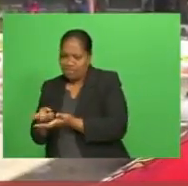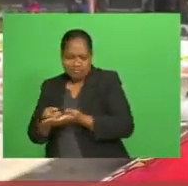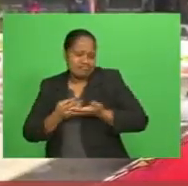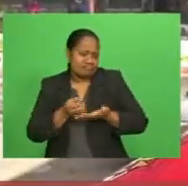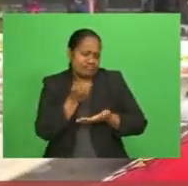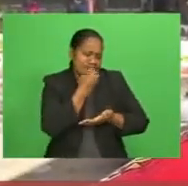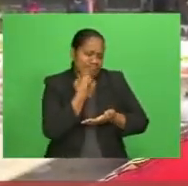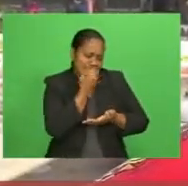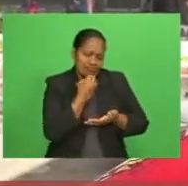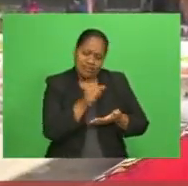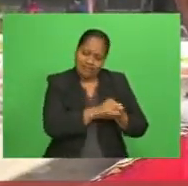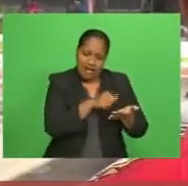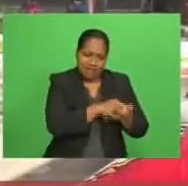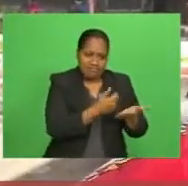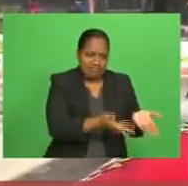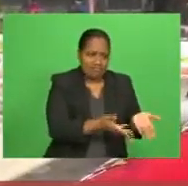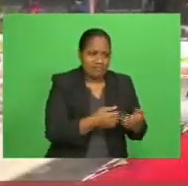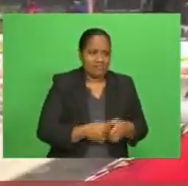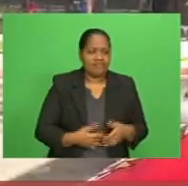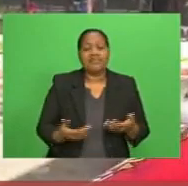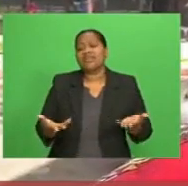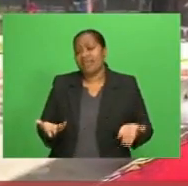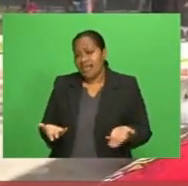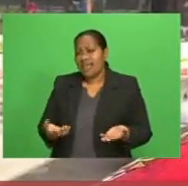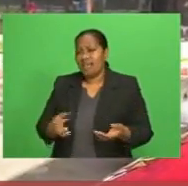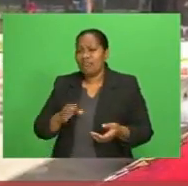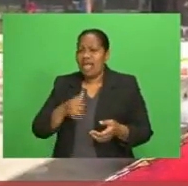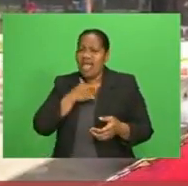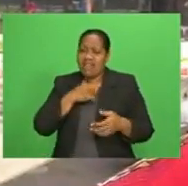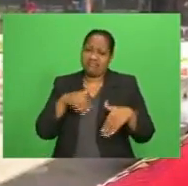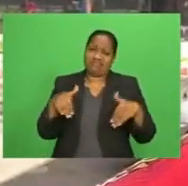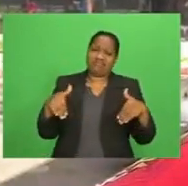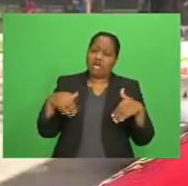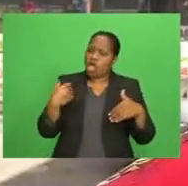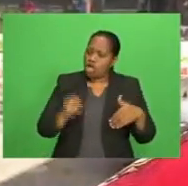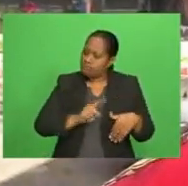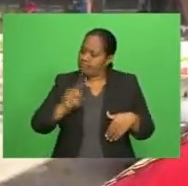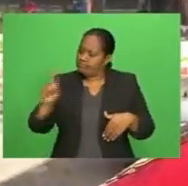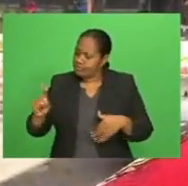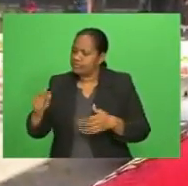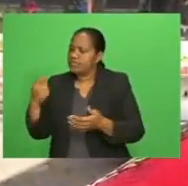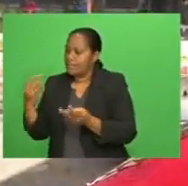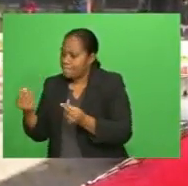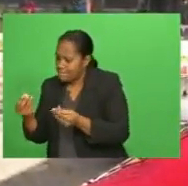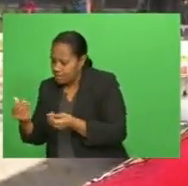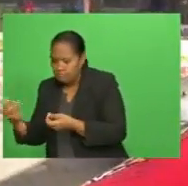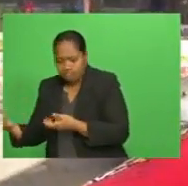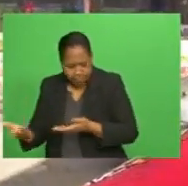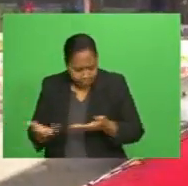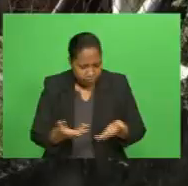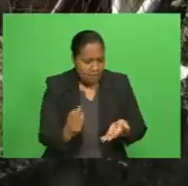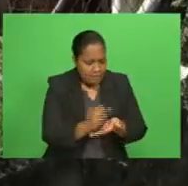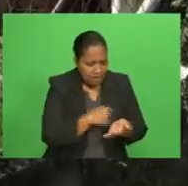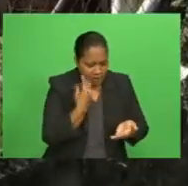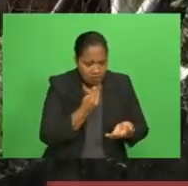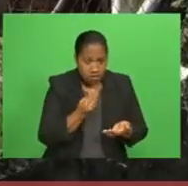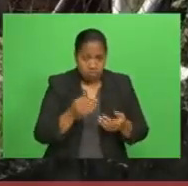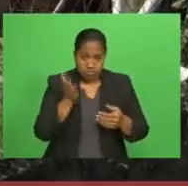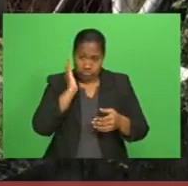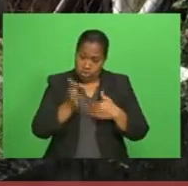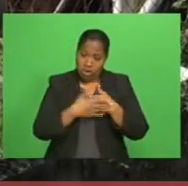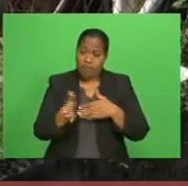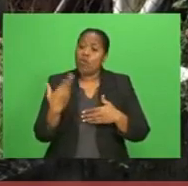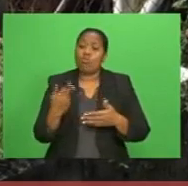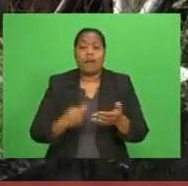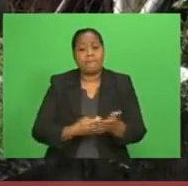starving, they should get some money and buy their goods. And when the school gonna open, who gonna pay you the fare and everything? I think